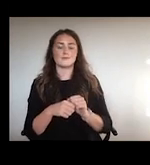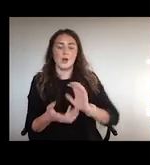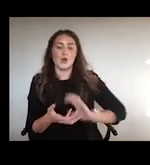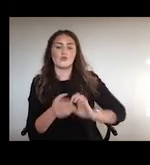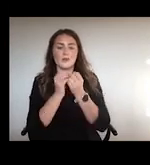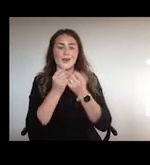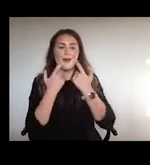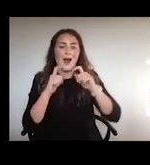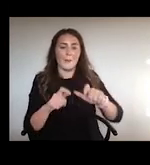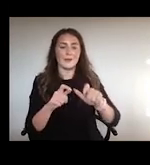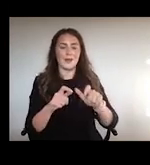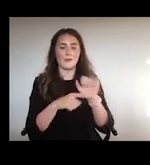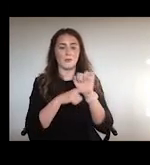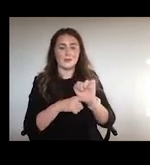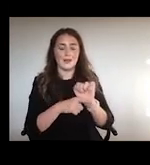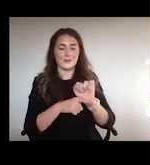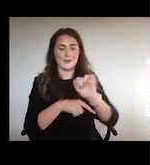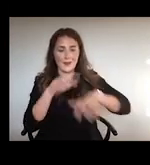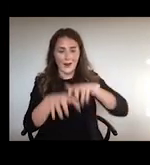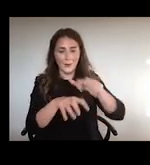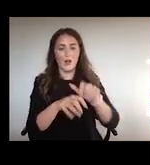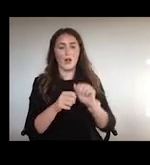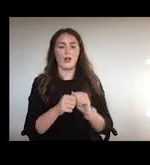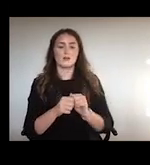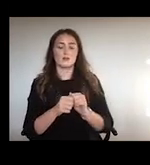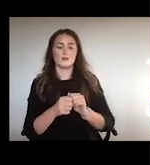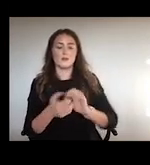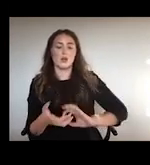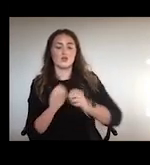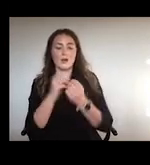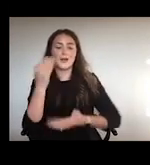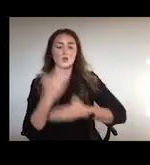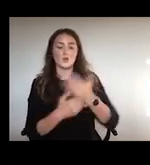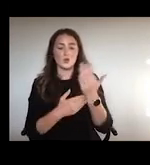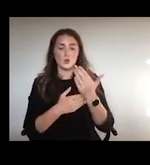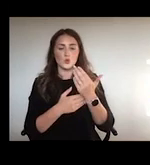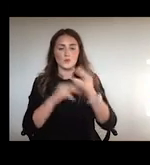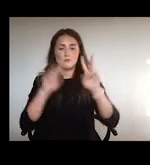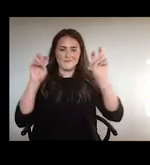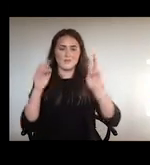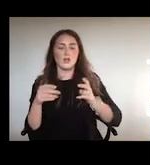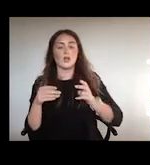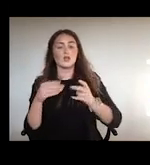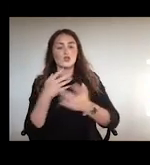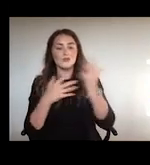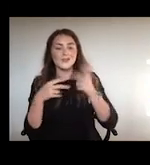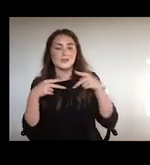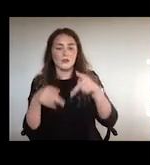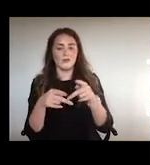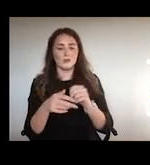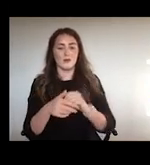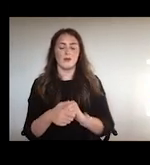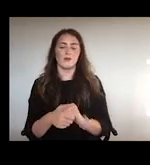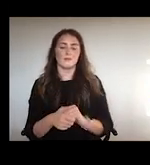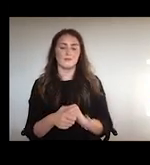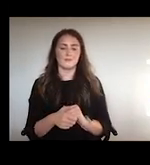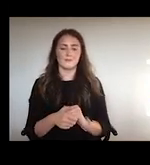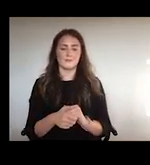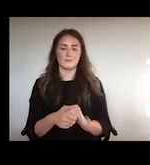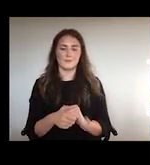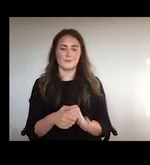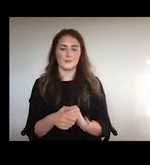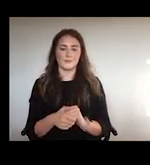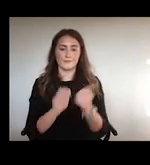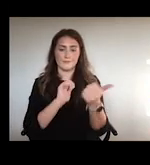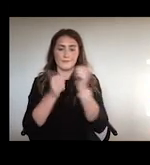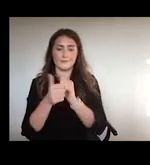new road, the creation of habitats for protected species, and forging new green corridors to join habitats